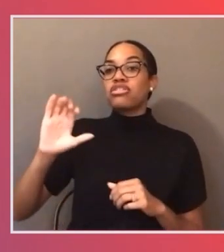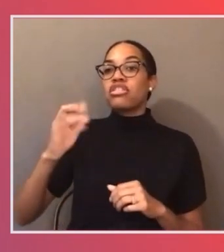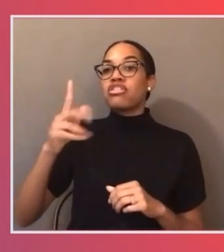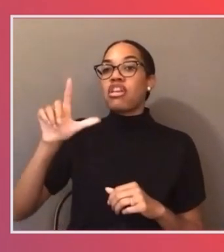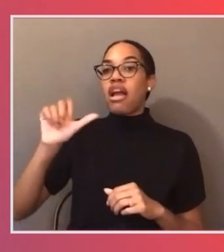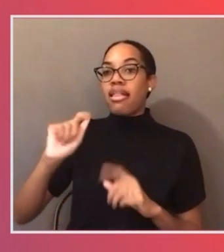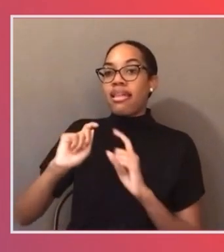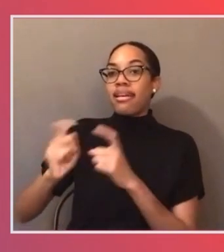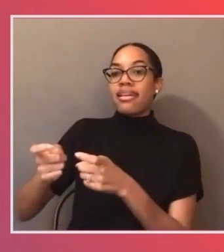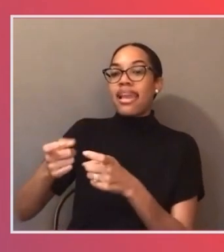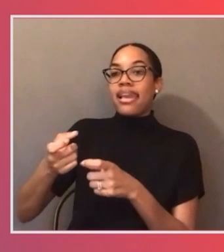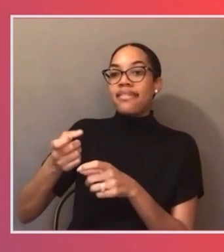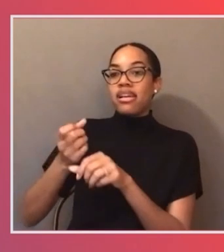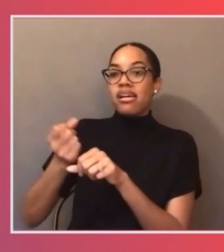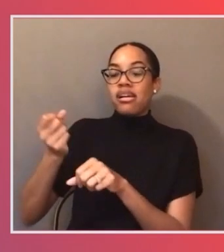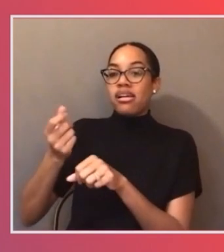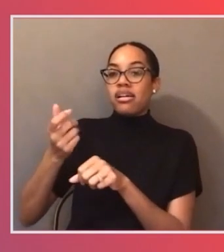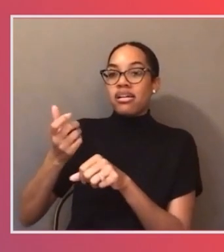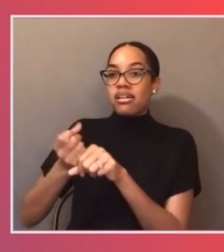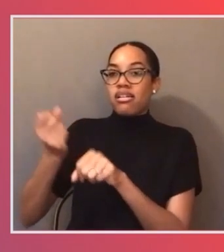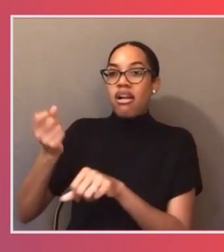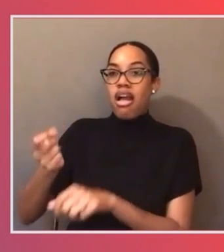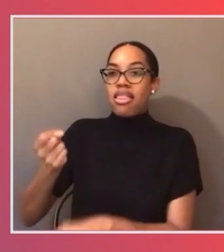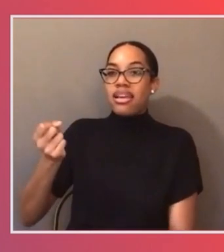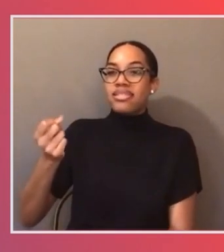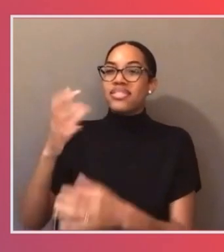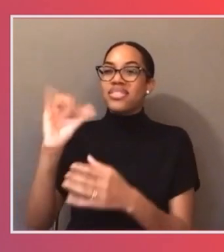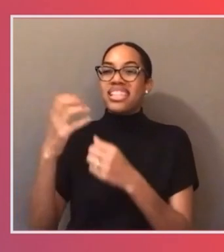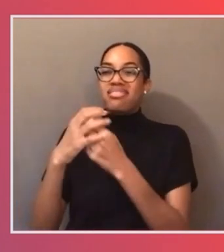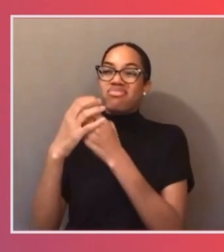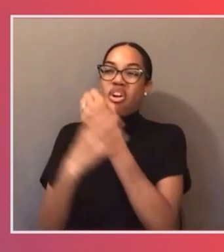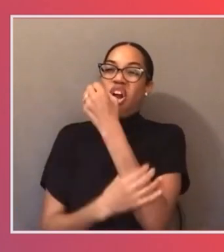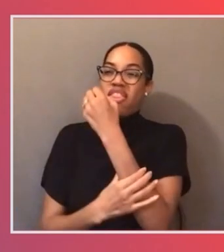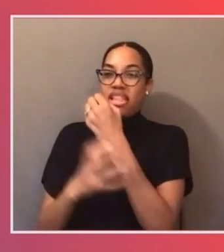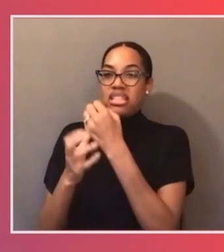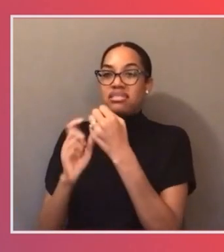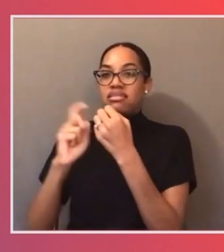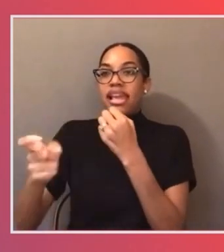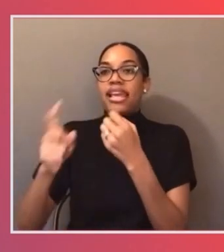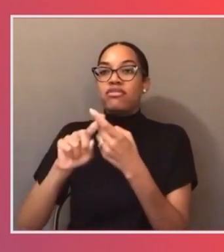Spider-Man, Ant-Man, or the Hulk?